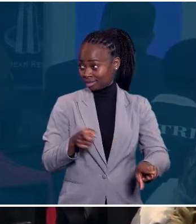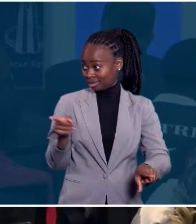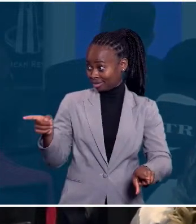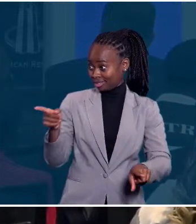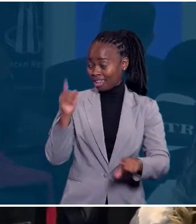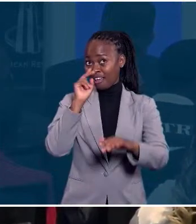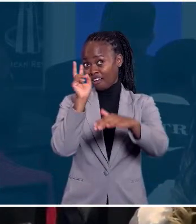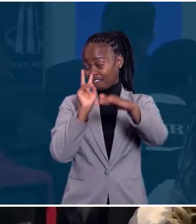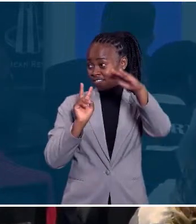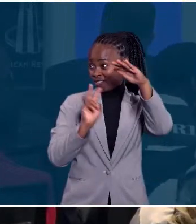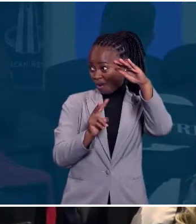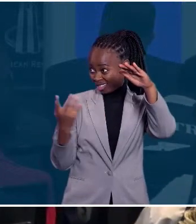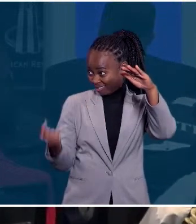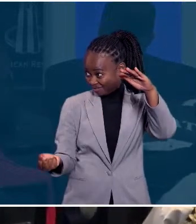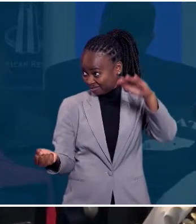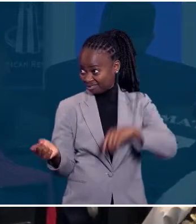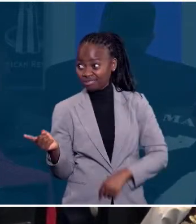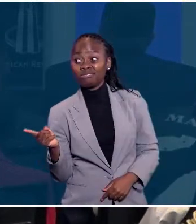forecast on